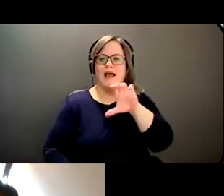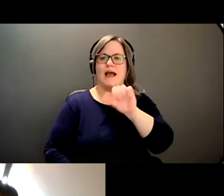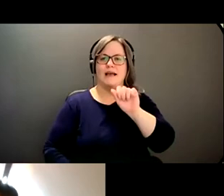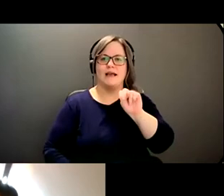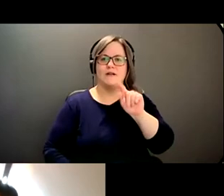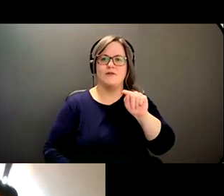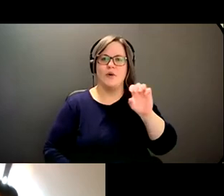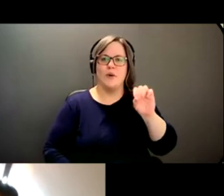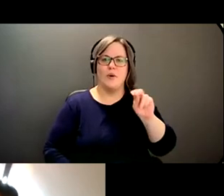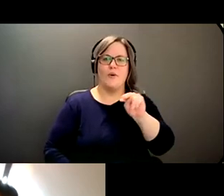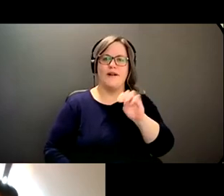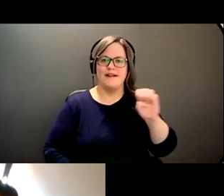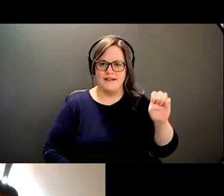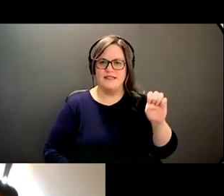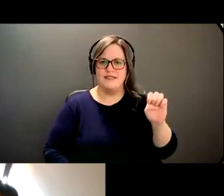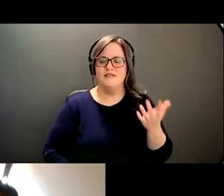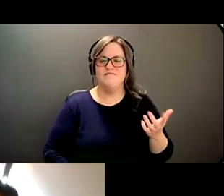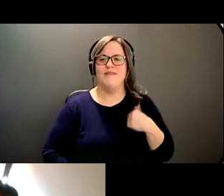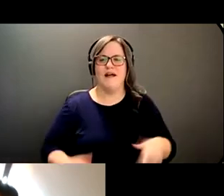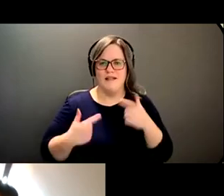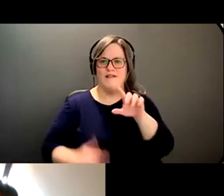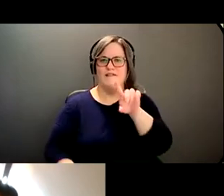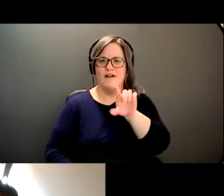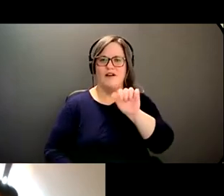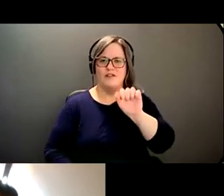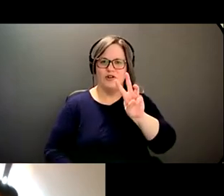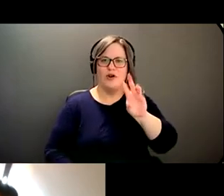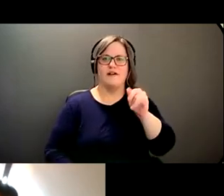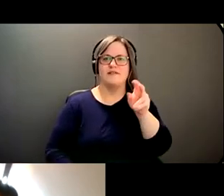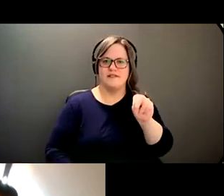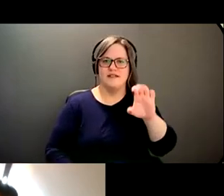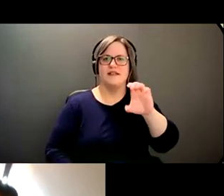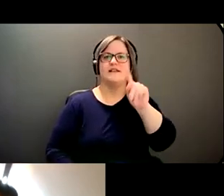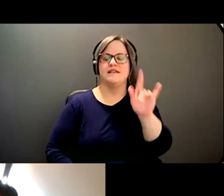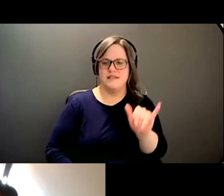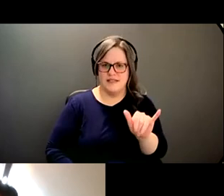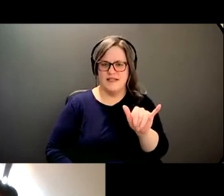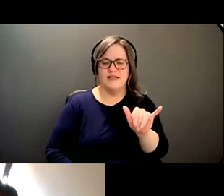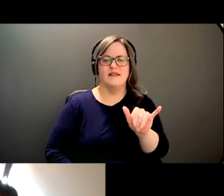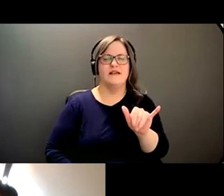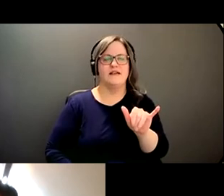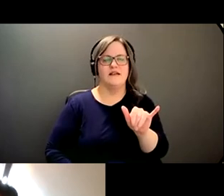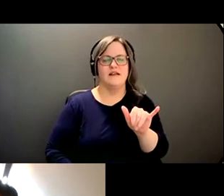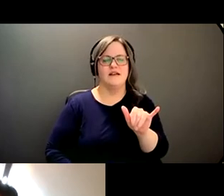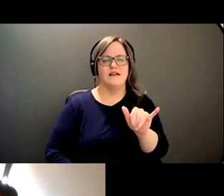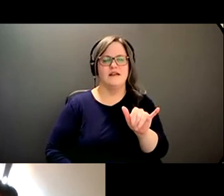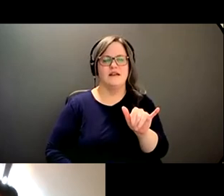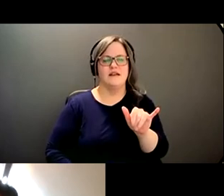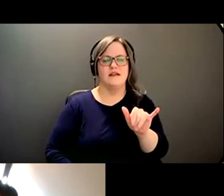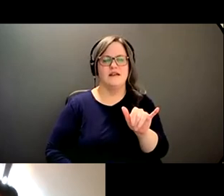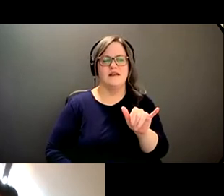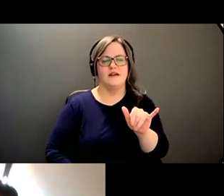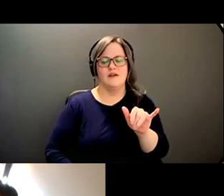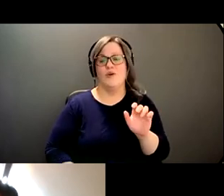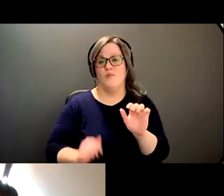known as Trondikwichin Territory, which is probably pretty far